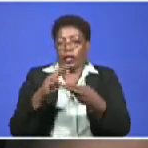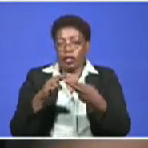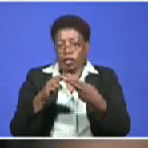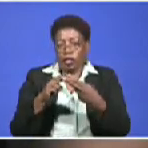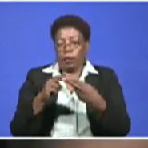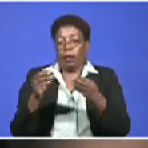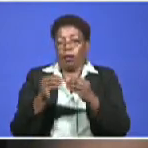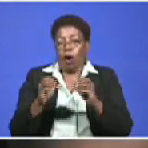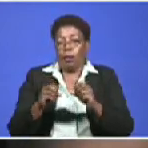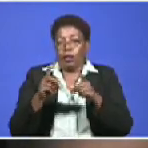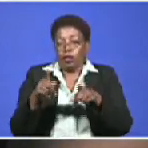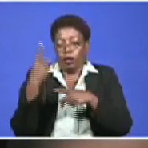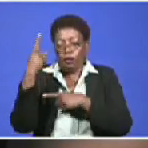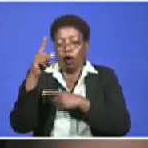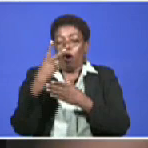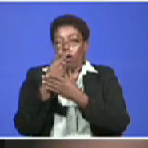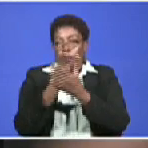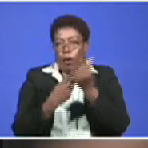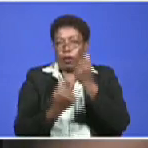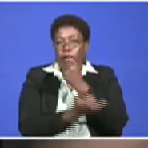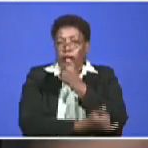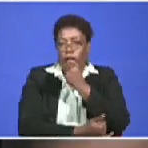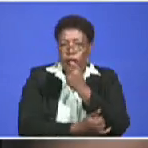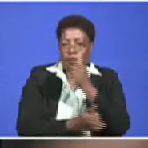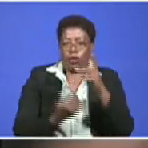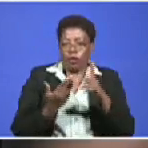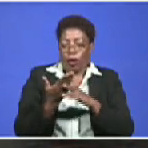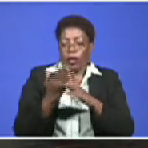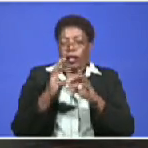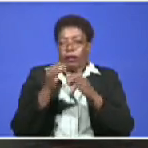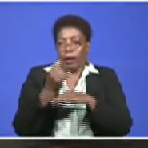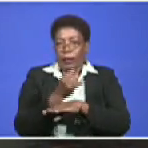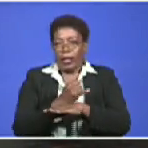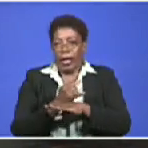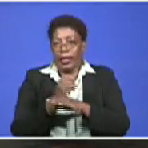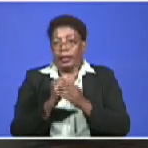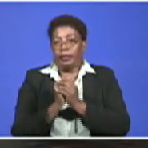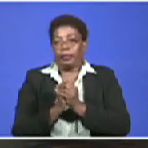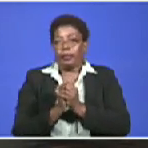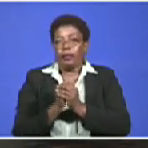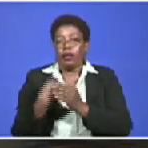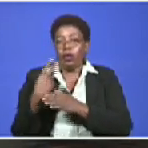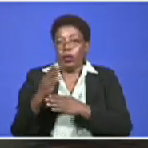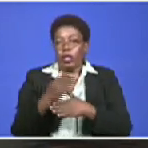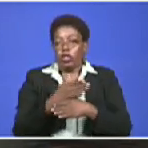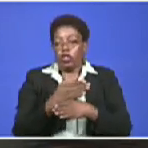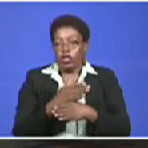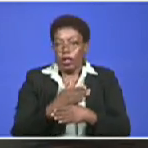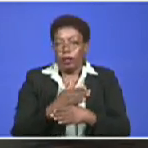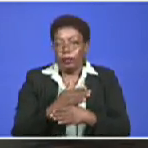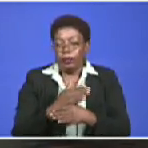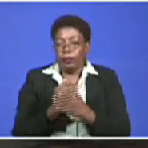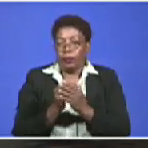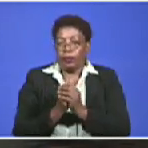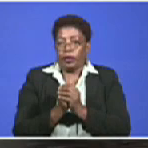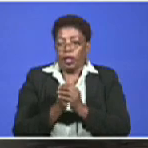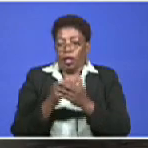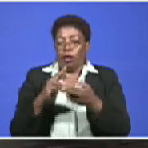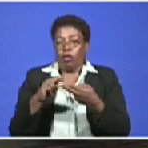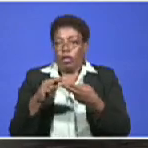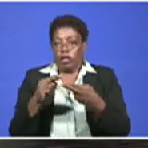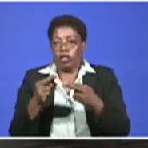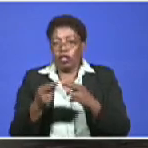new opportunities for both our countries throughout the Family Islands. We share a particular strategic